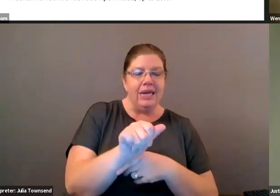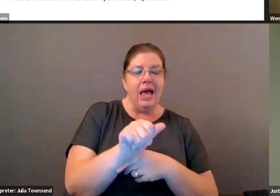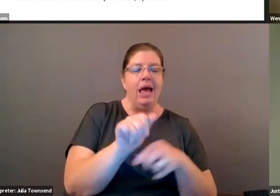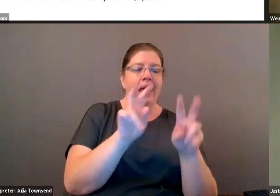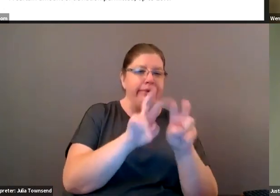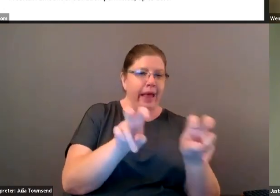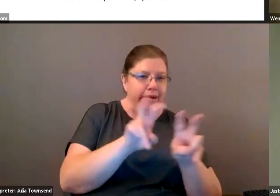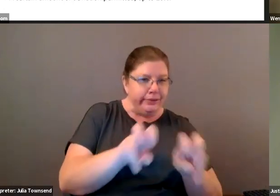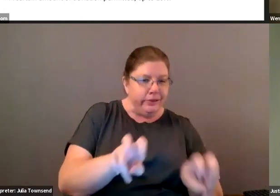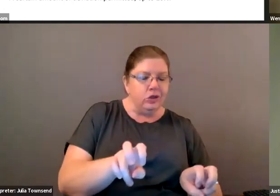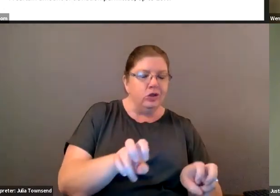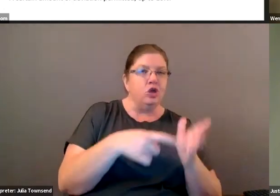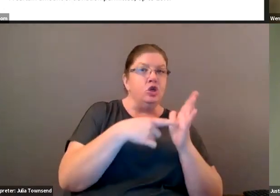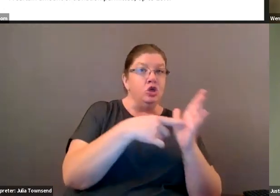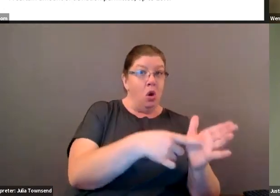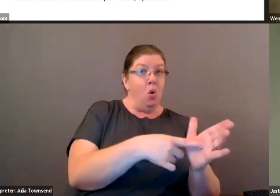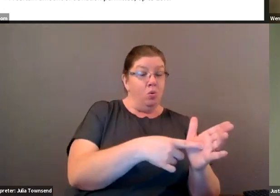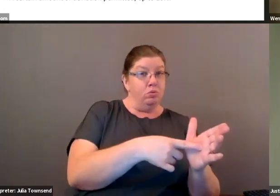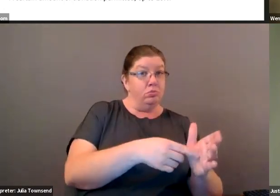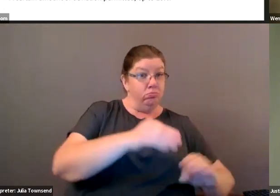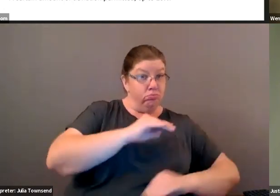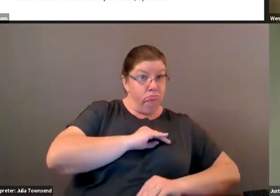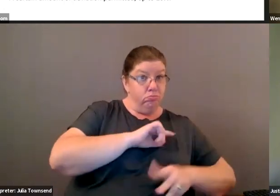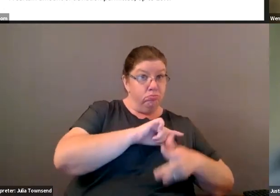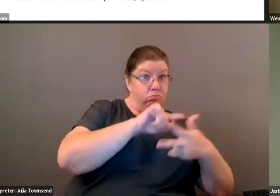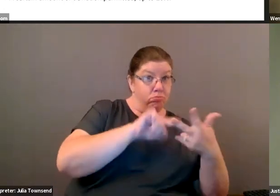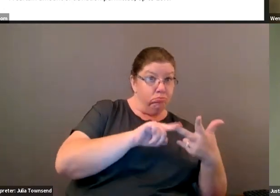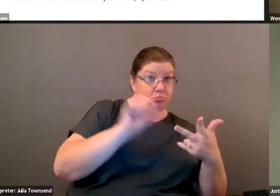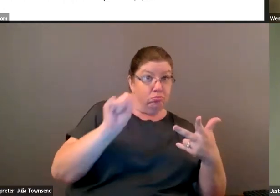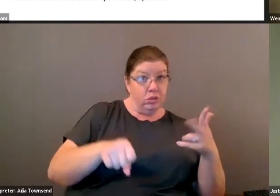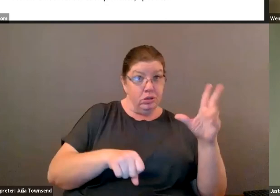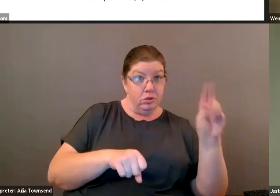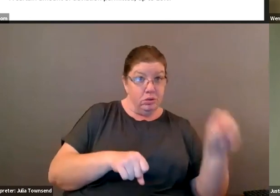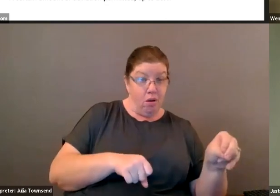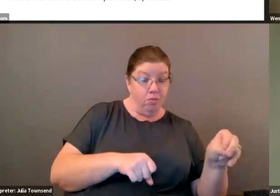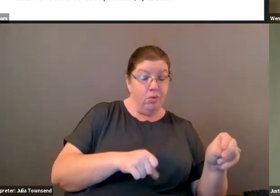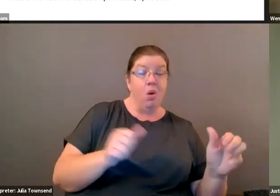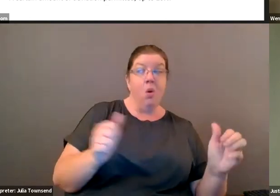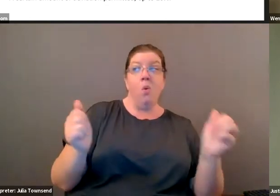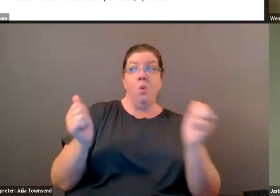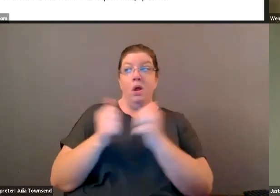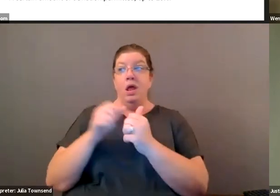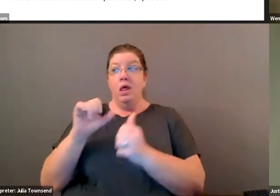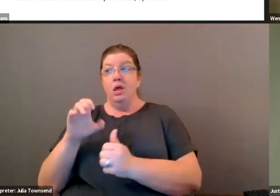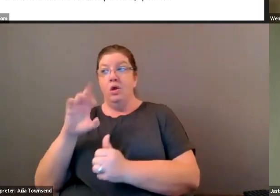analysis that shows whether or not you're meeting those, and in conjunction with Craig and making sure that